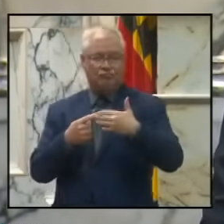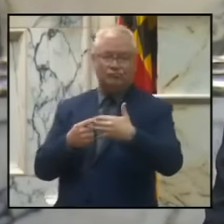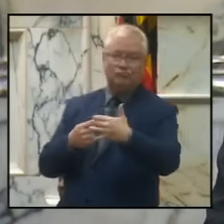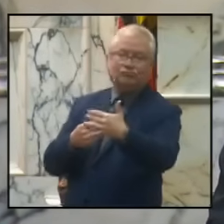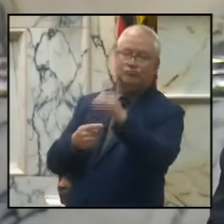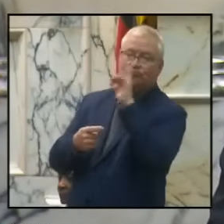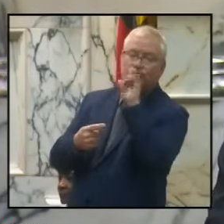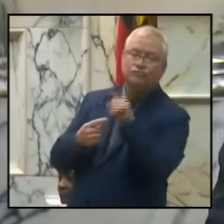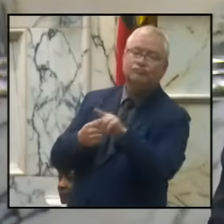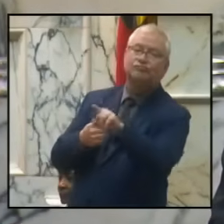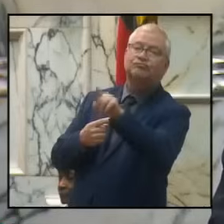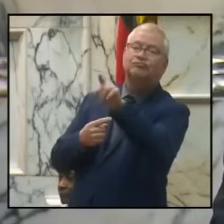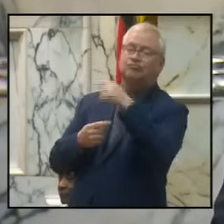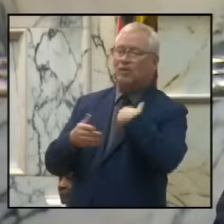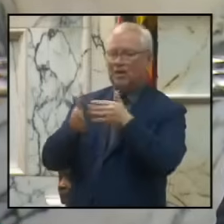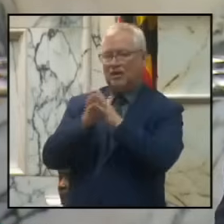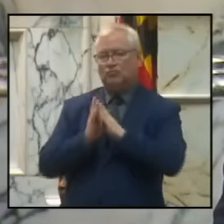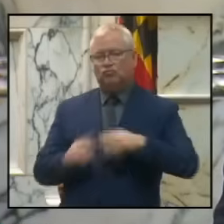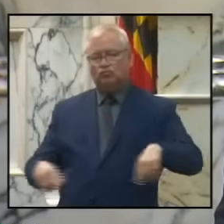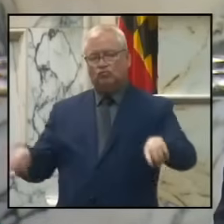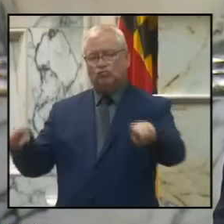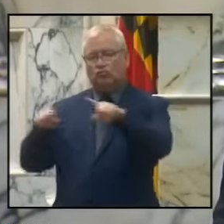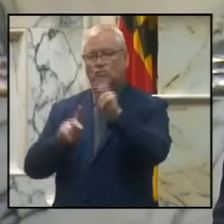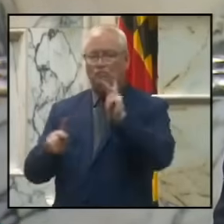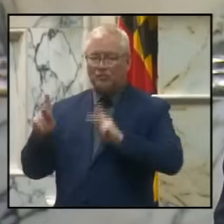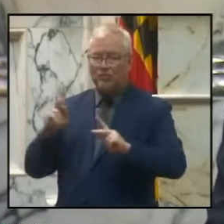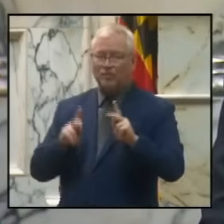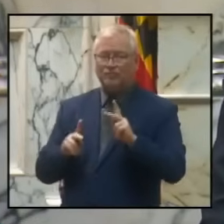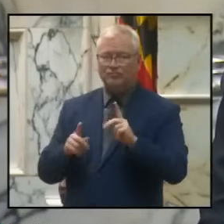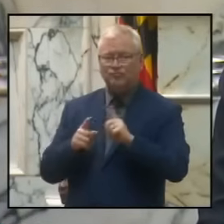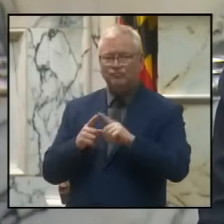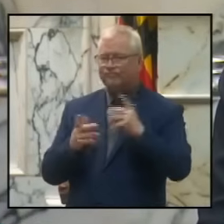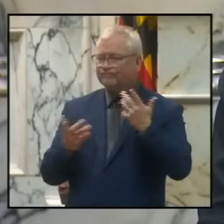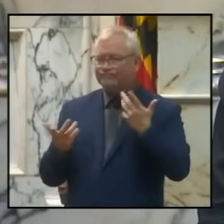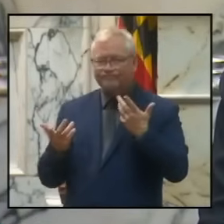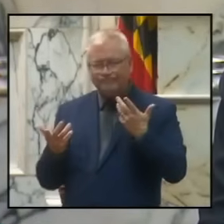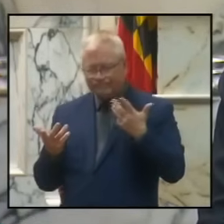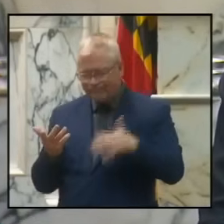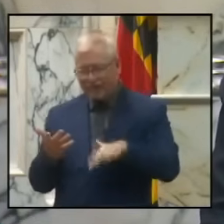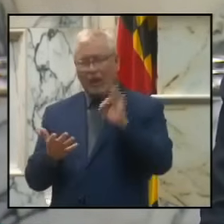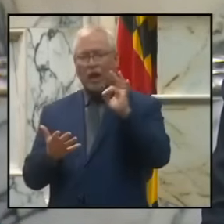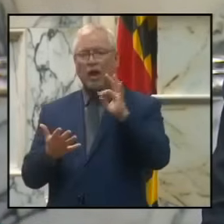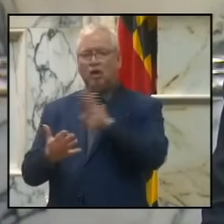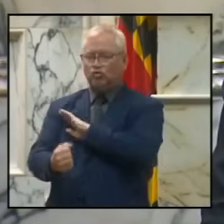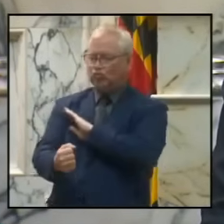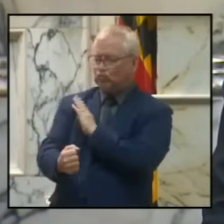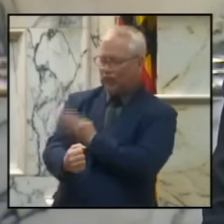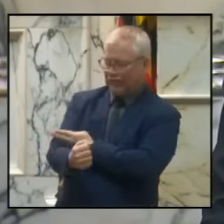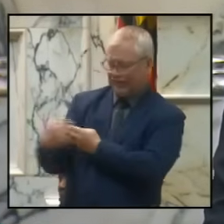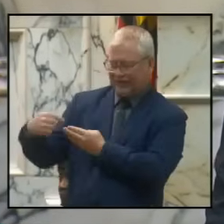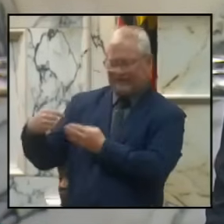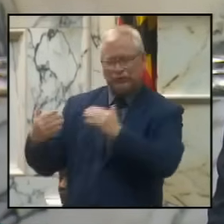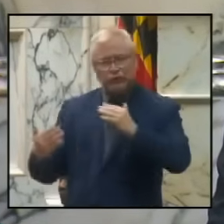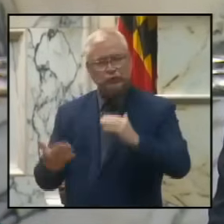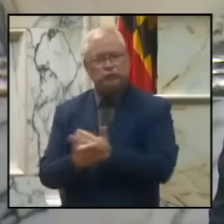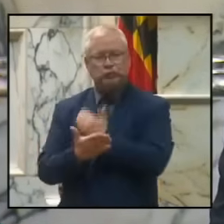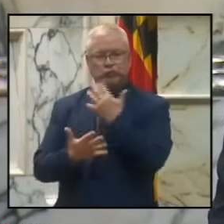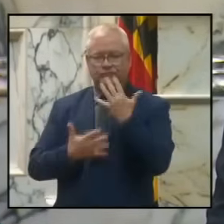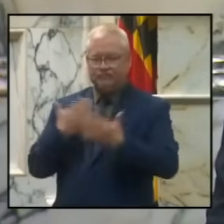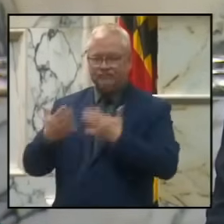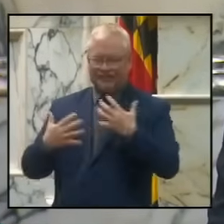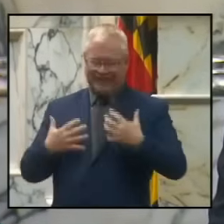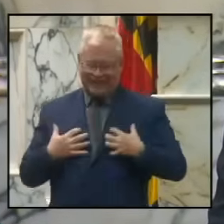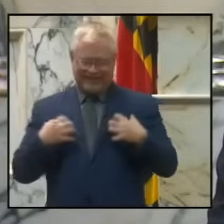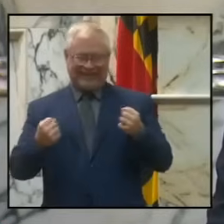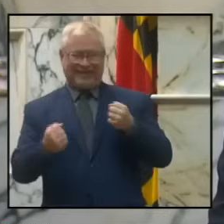all Marylanders to find renewed strength in the courage of those men and women who raised their